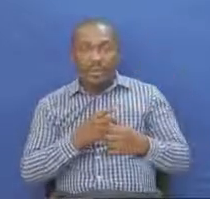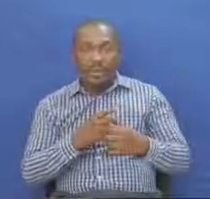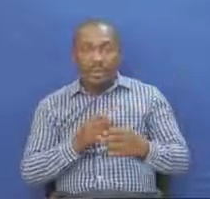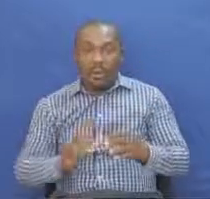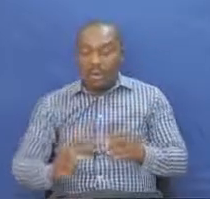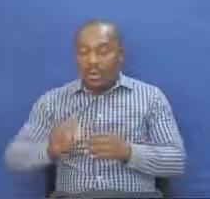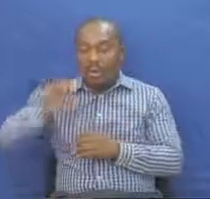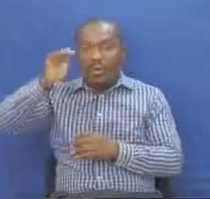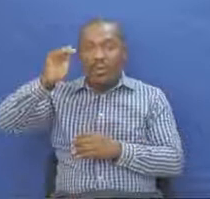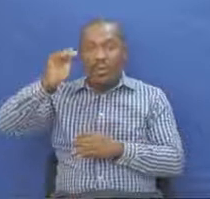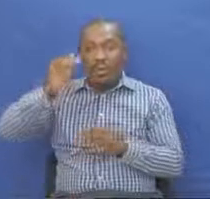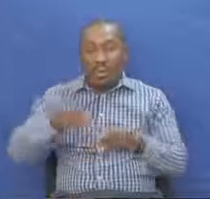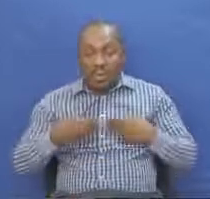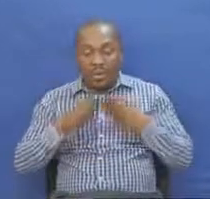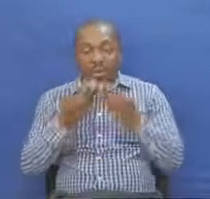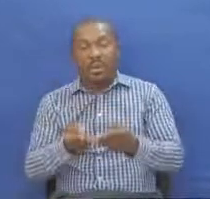makes